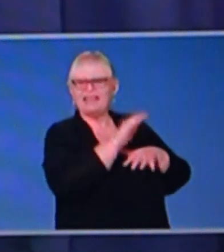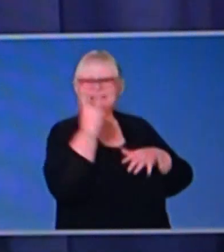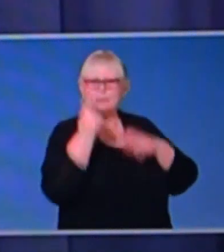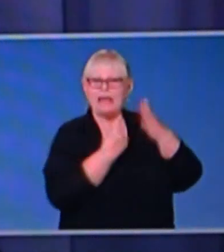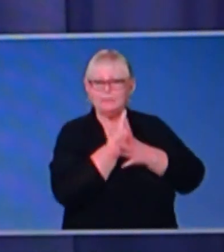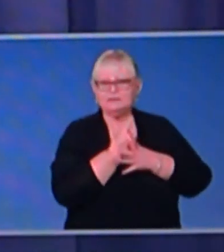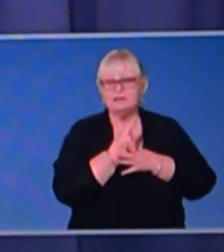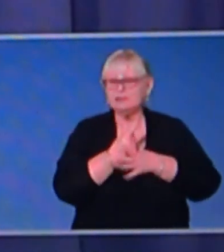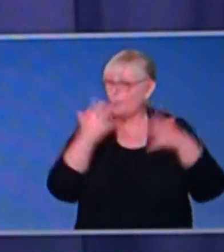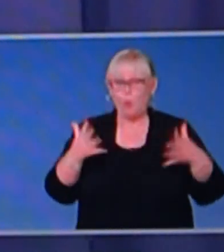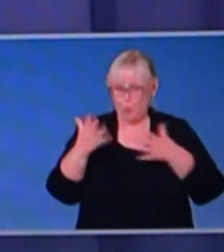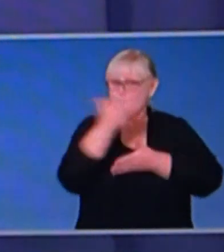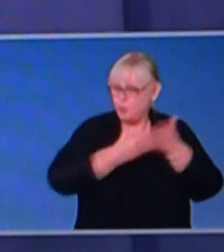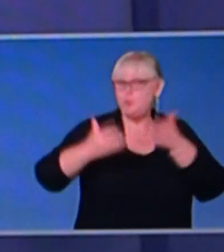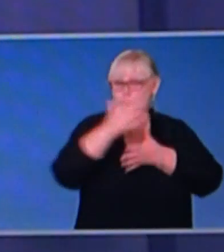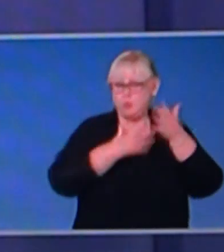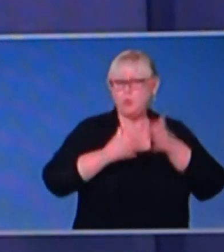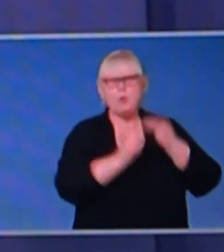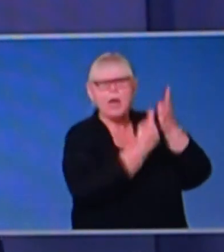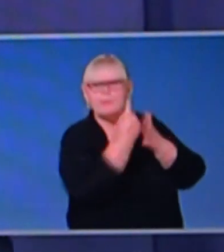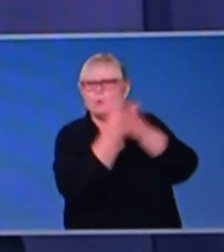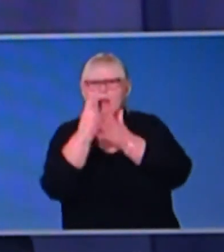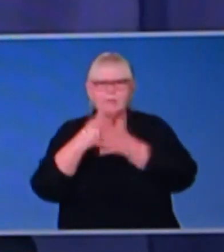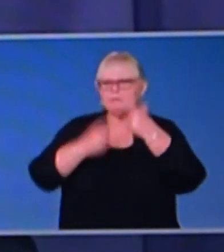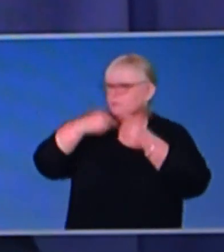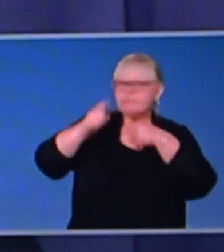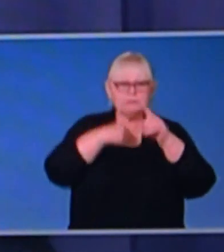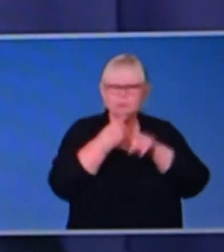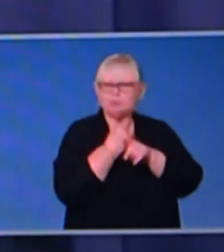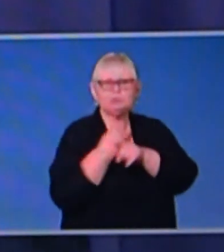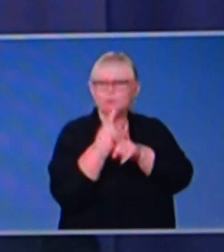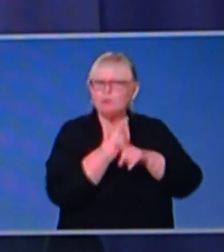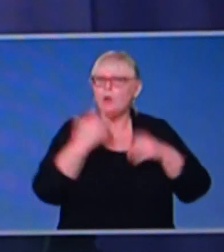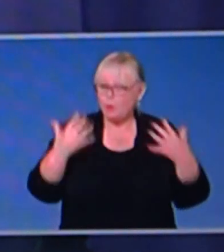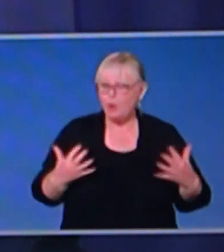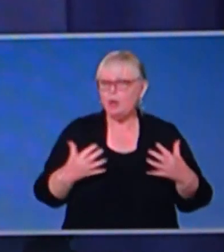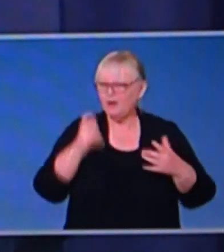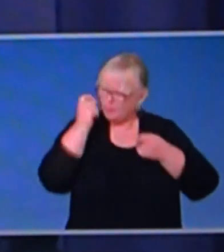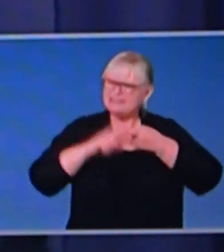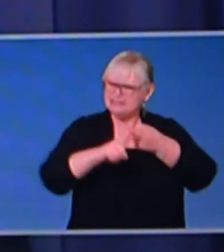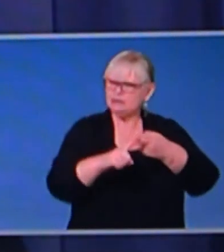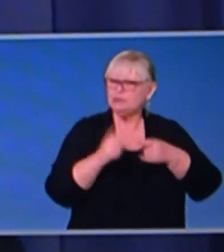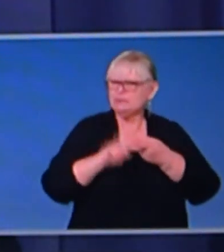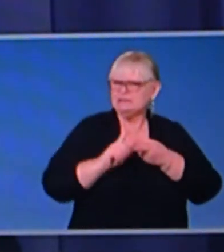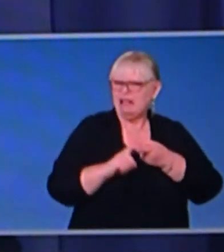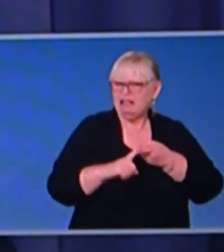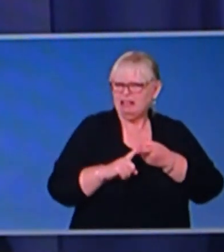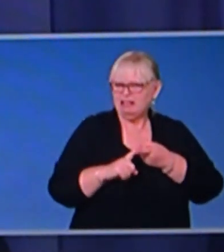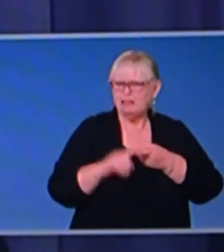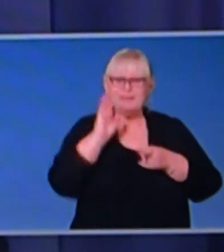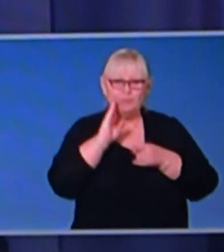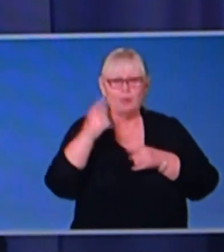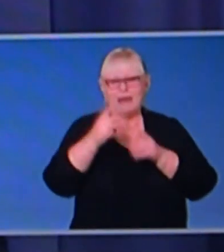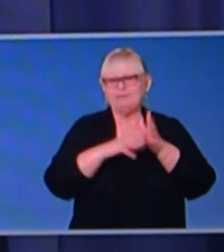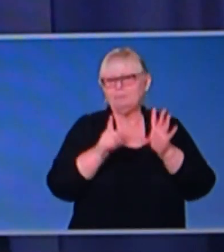notes, and our officials are all swapping notes on how this is working, and I expect that to continue in the weeks ahead before that key date, which the